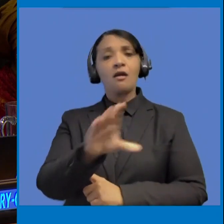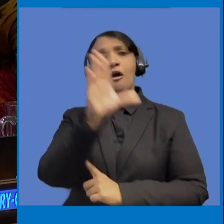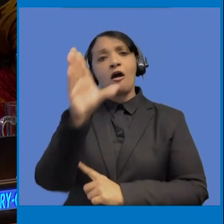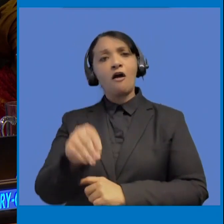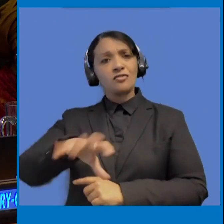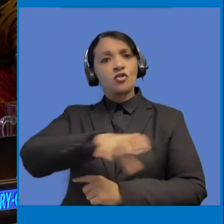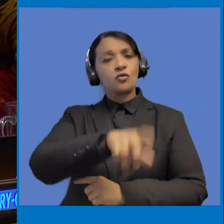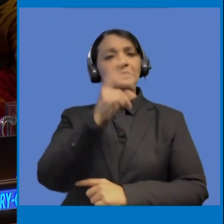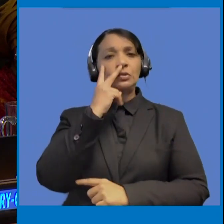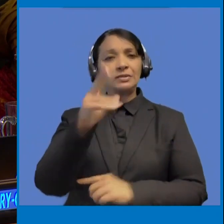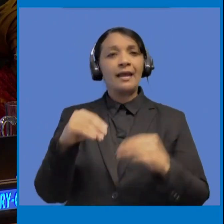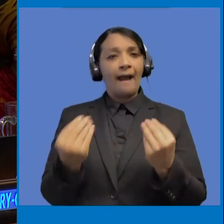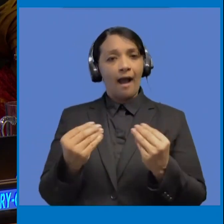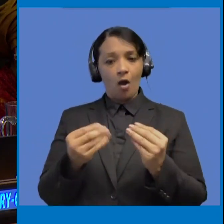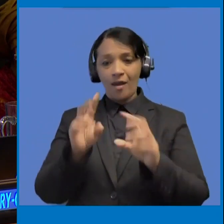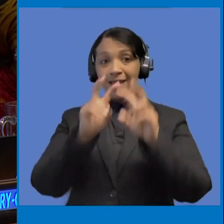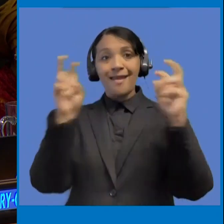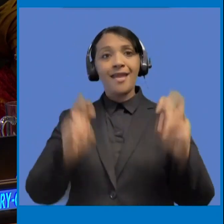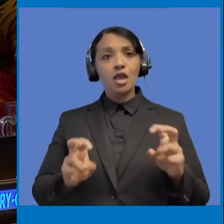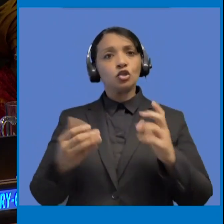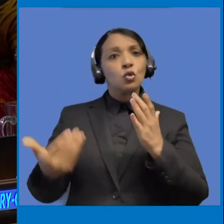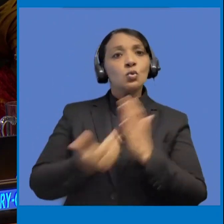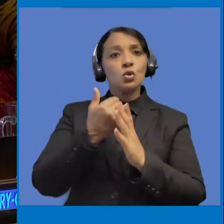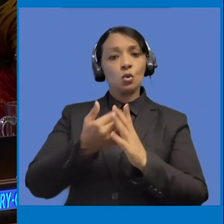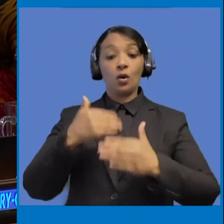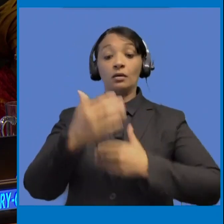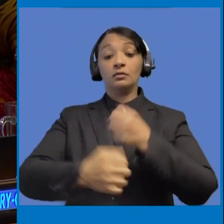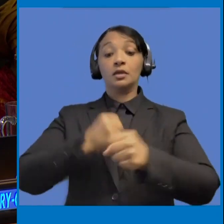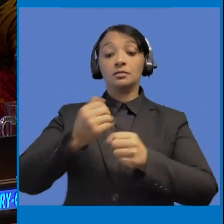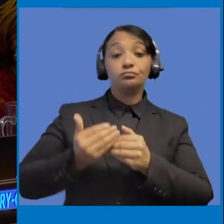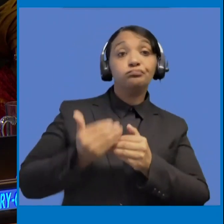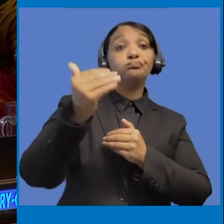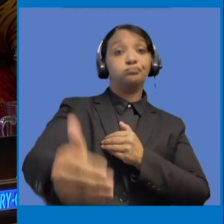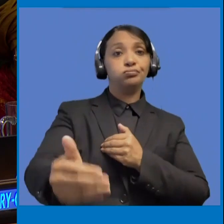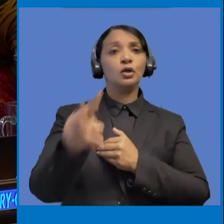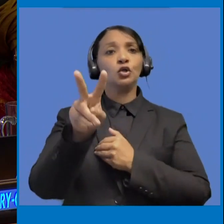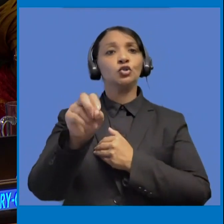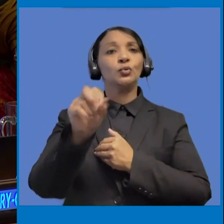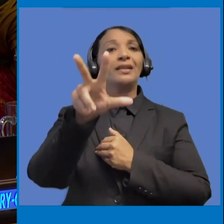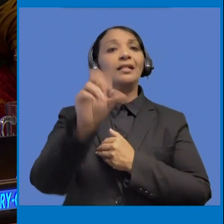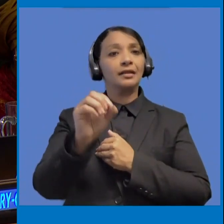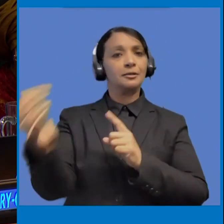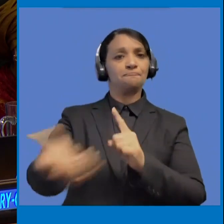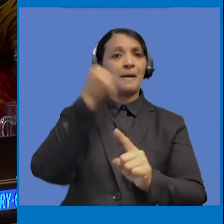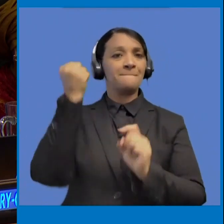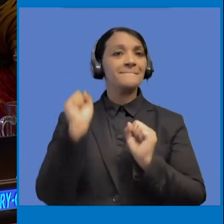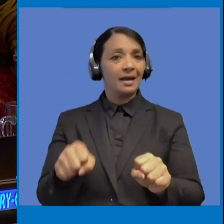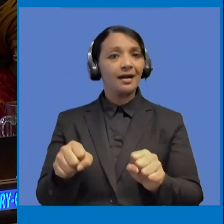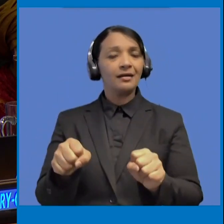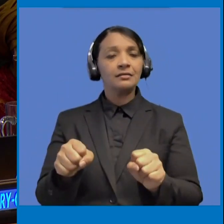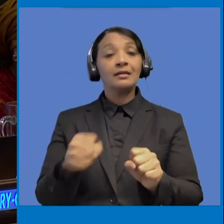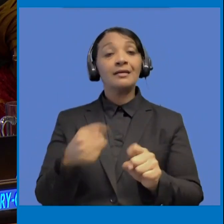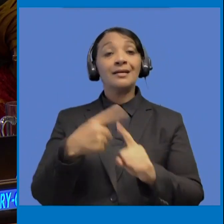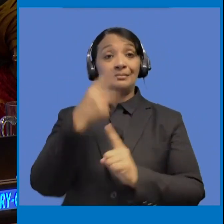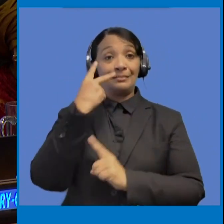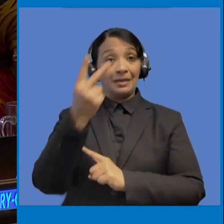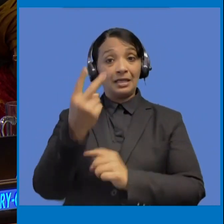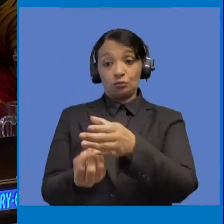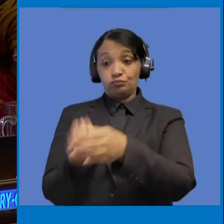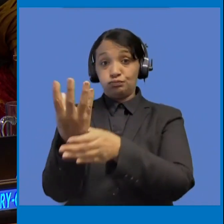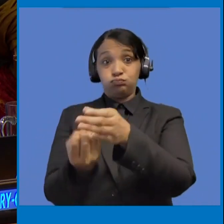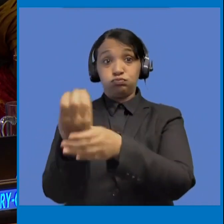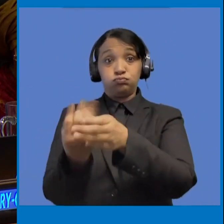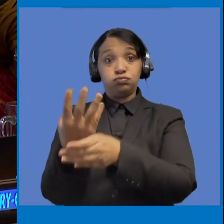clean energy access for all by 2030 and to achieve net zero emissions by